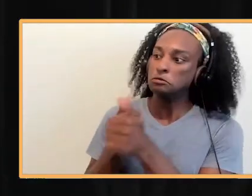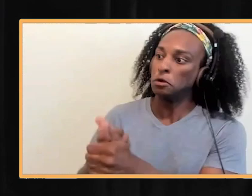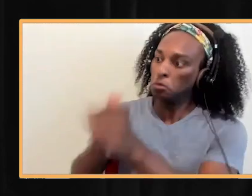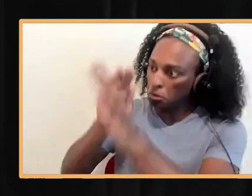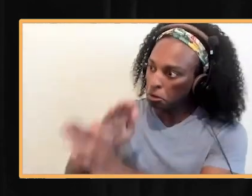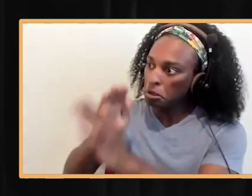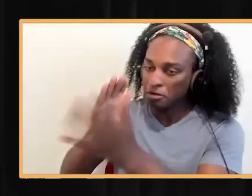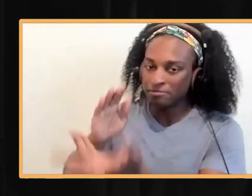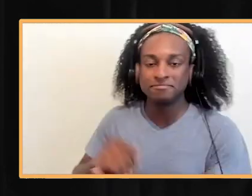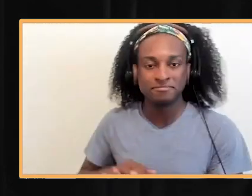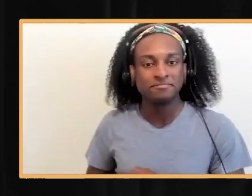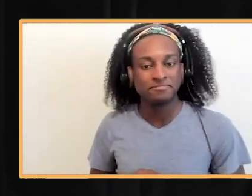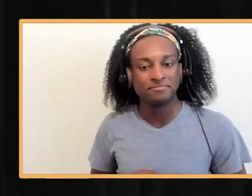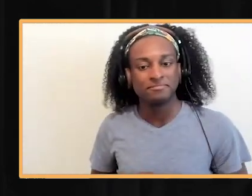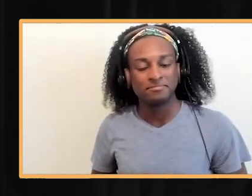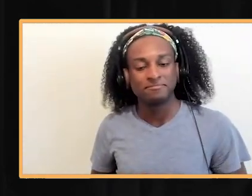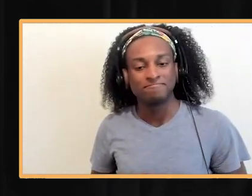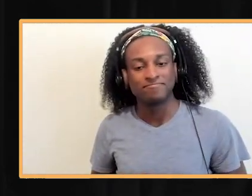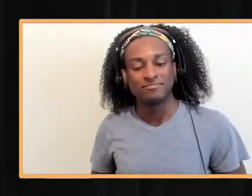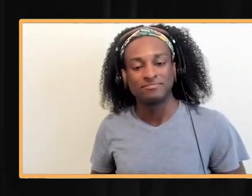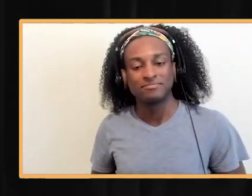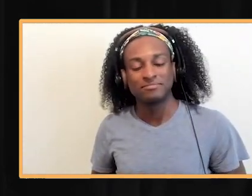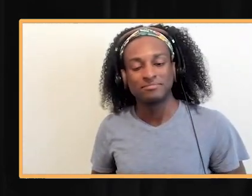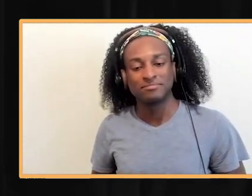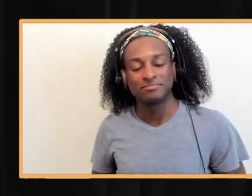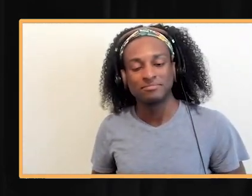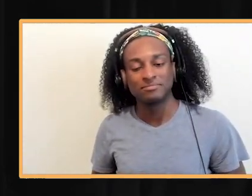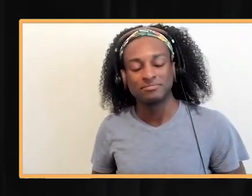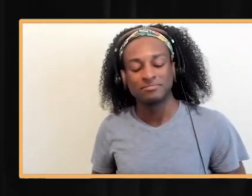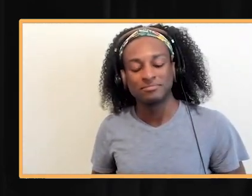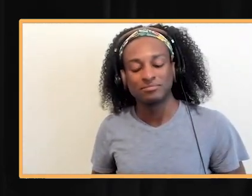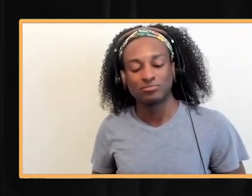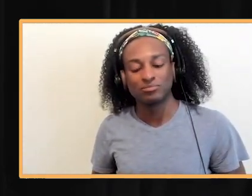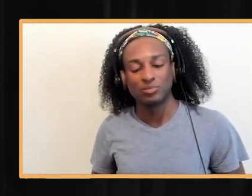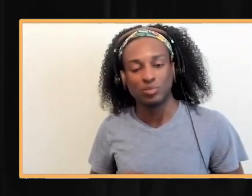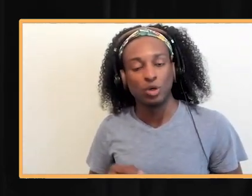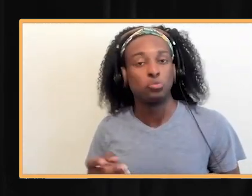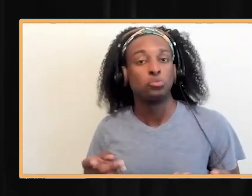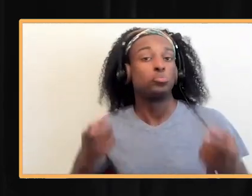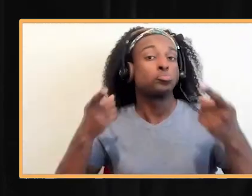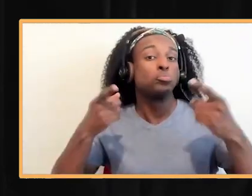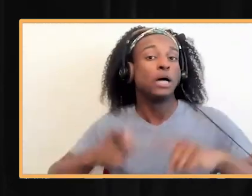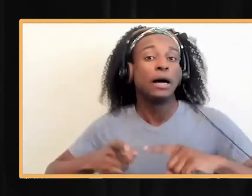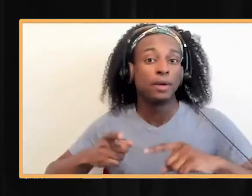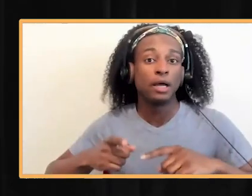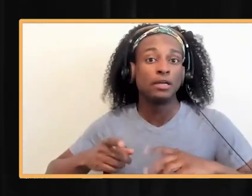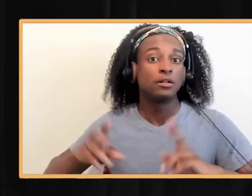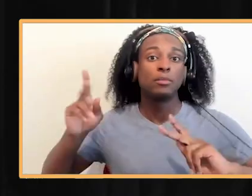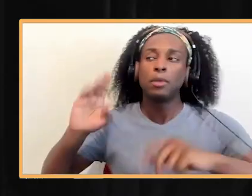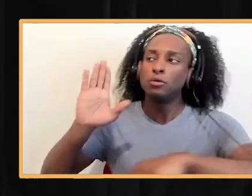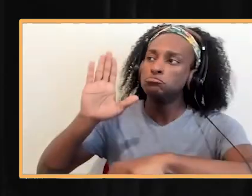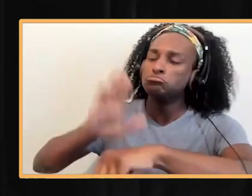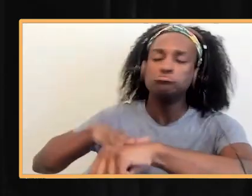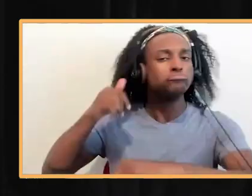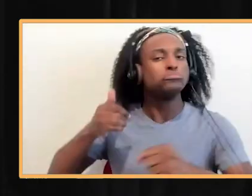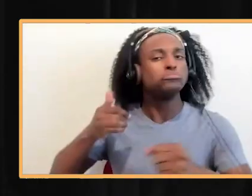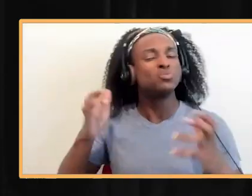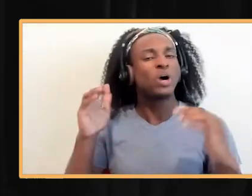when there's a call for justice, there's kind of the